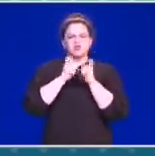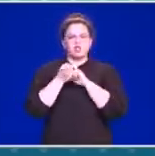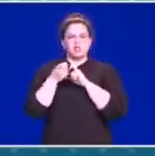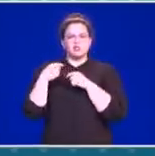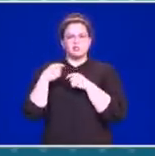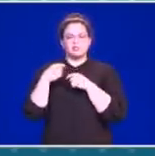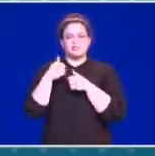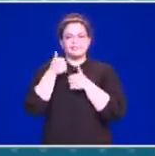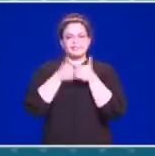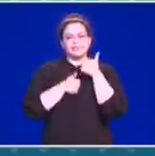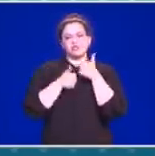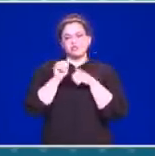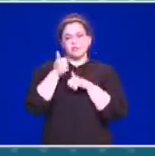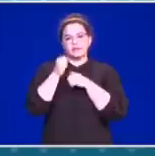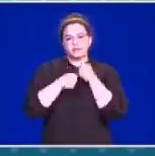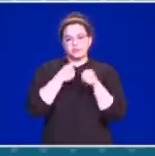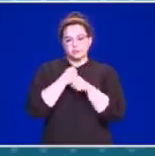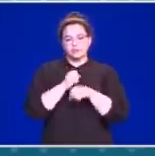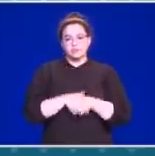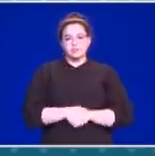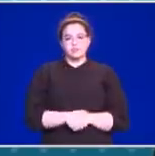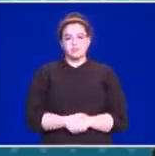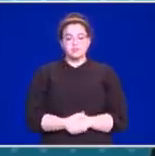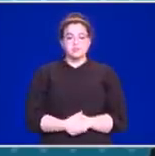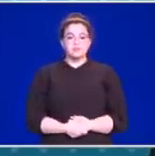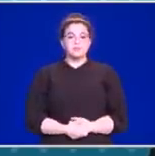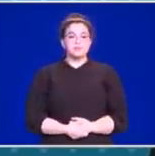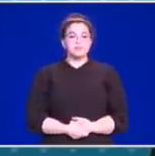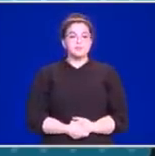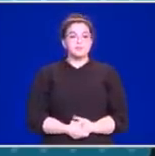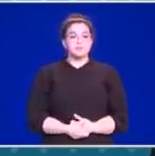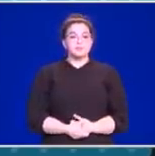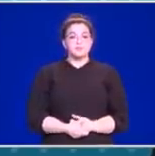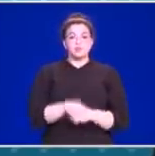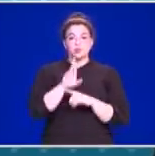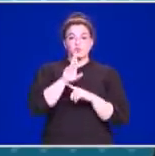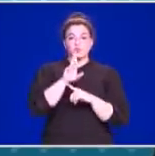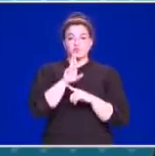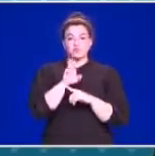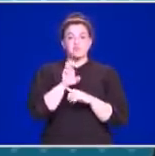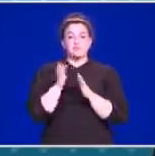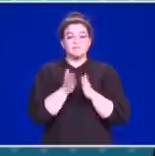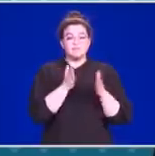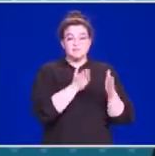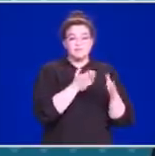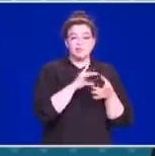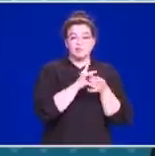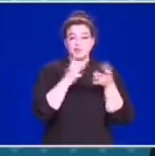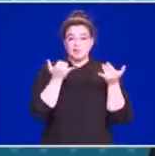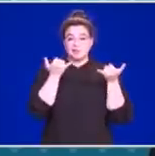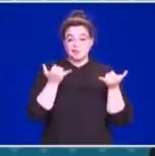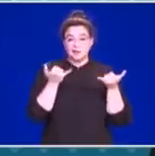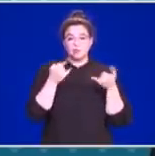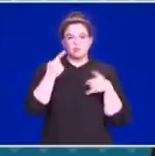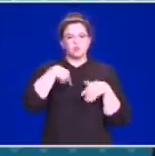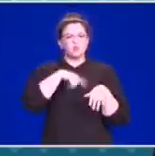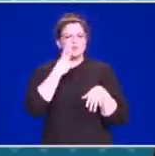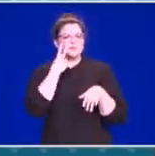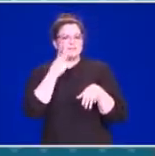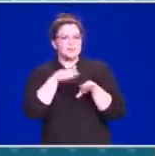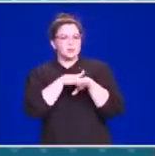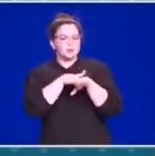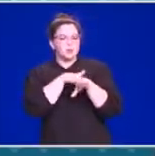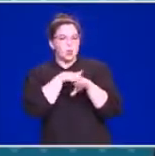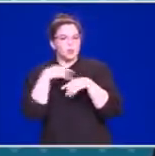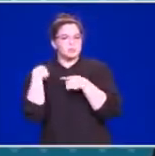the United States and Puerto Rico. With the redistricting data released today, we see that the slowdown in growth over the